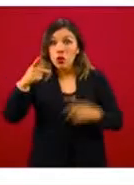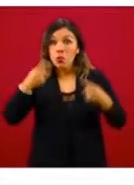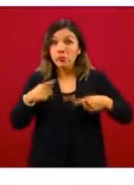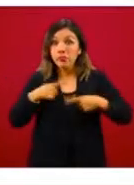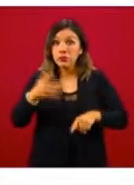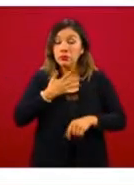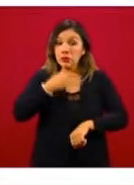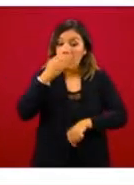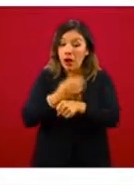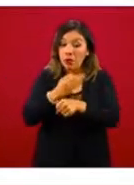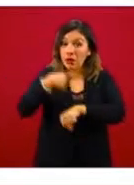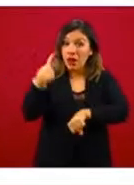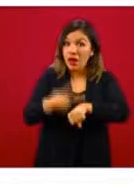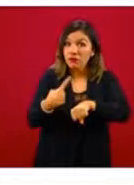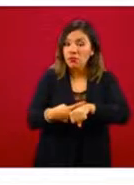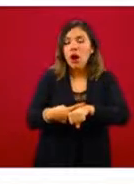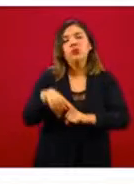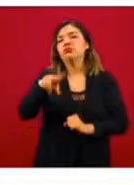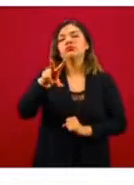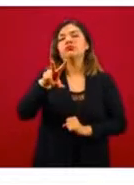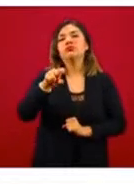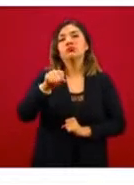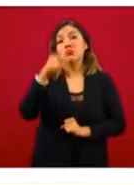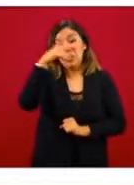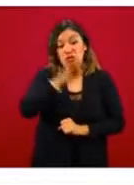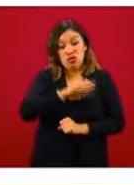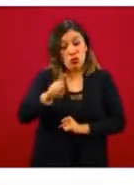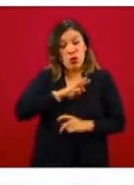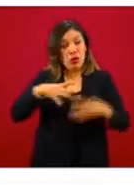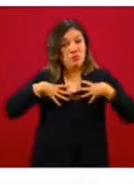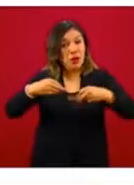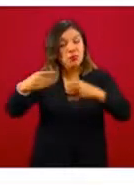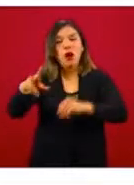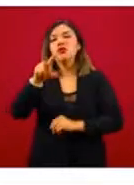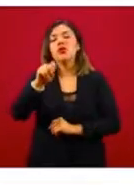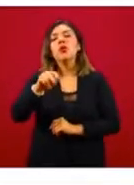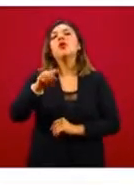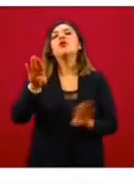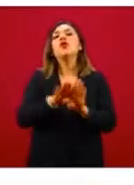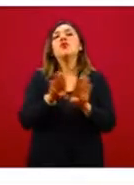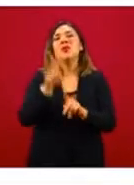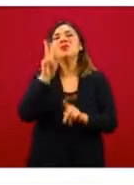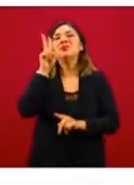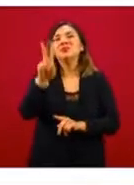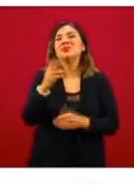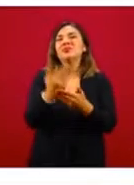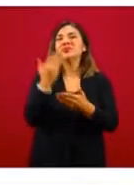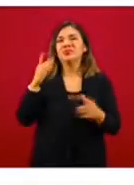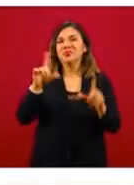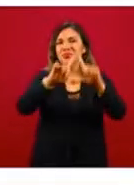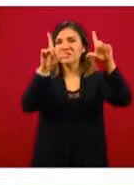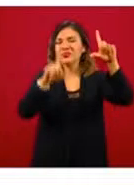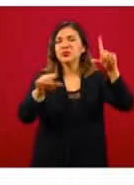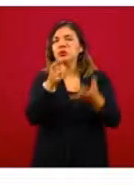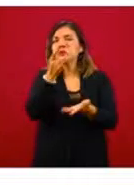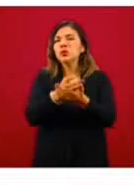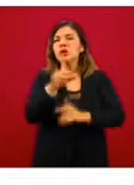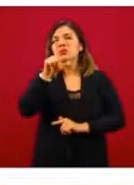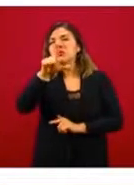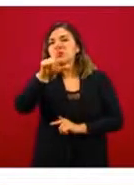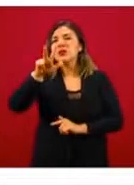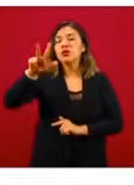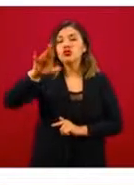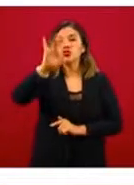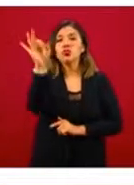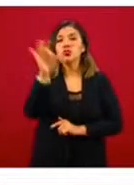of disease. Not all of these people are able to transmit the disease right now. What we saw in the general